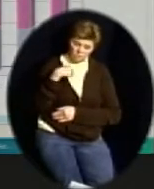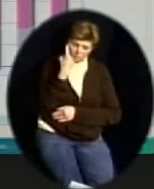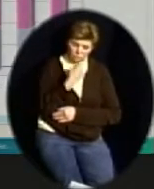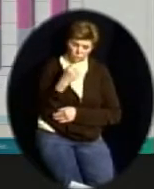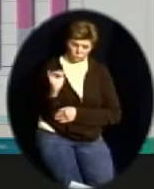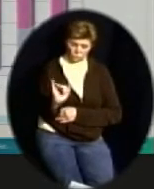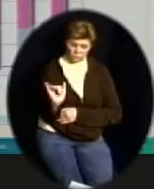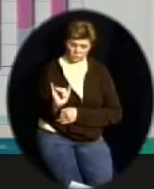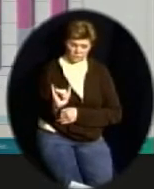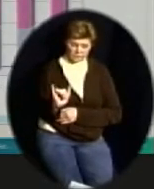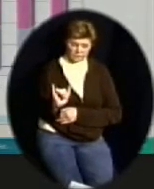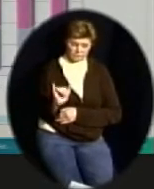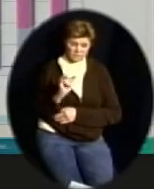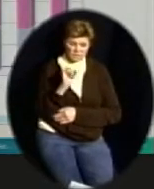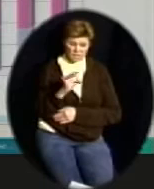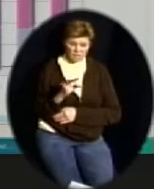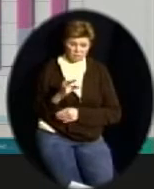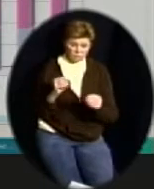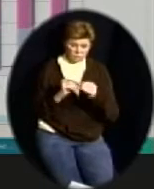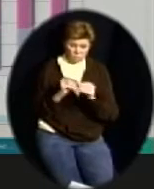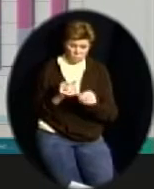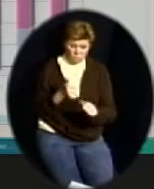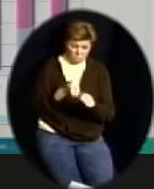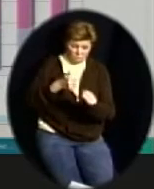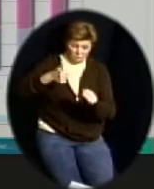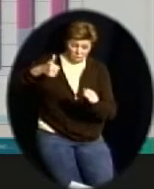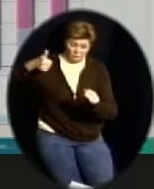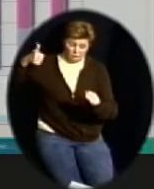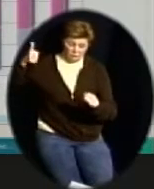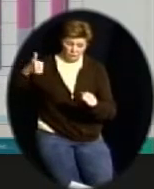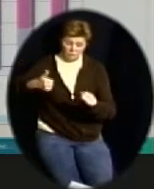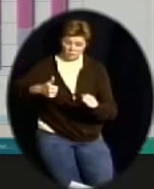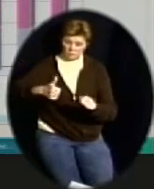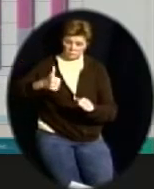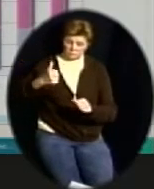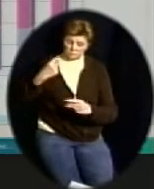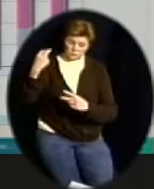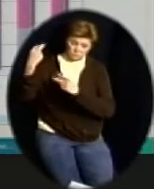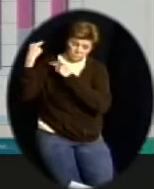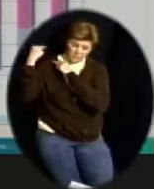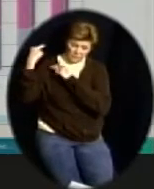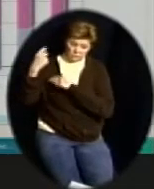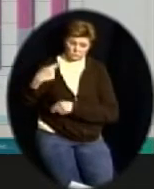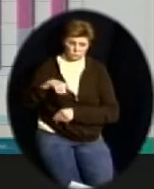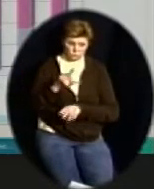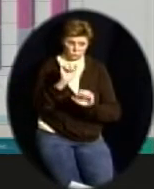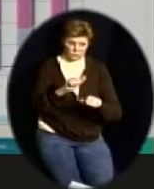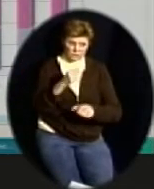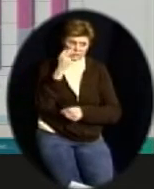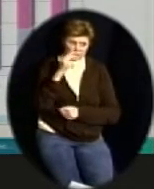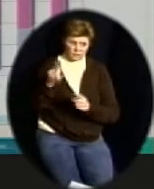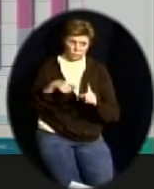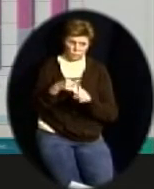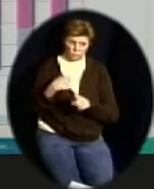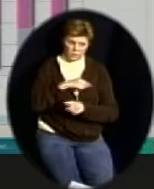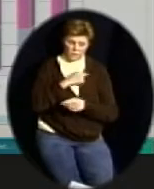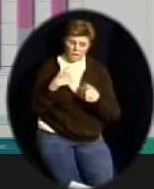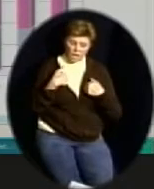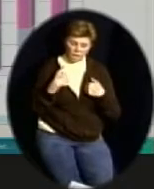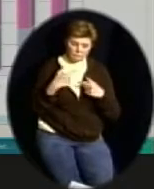see that this exceeded 100 mills of a point in time in our history where we had the largest mill levy in the state of